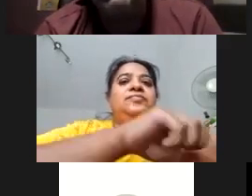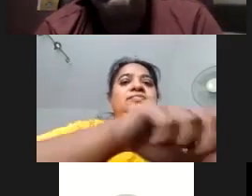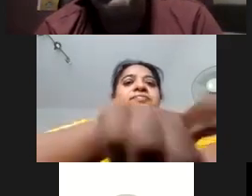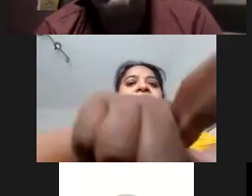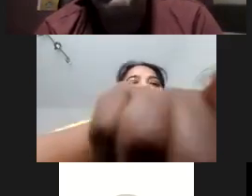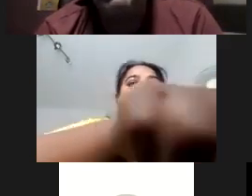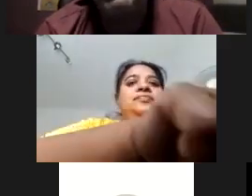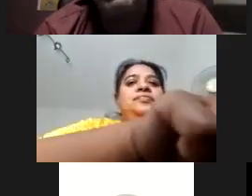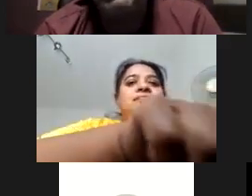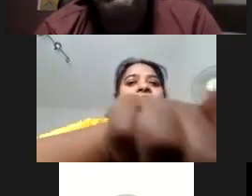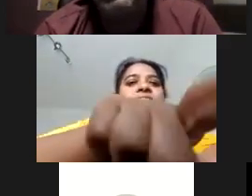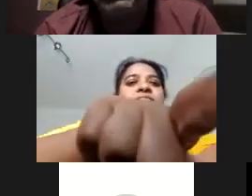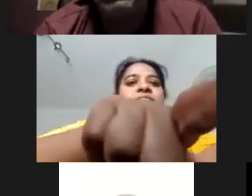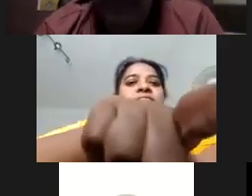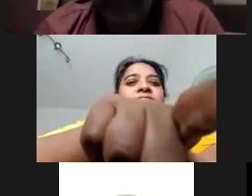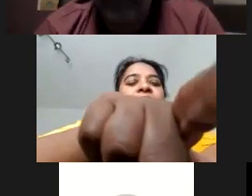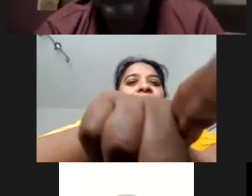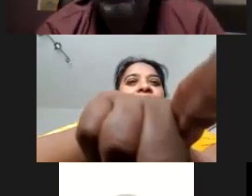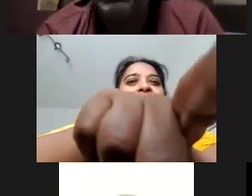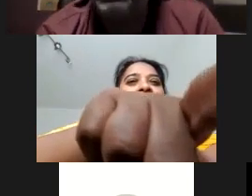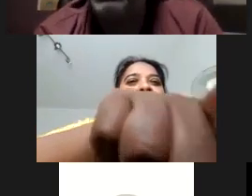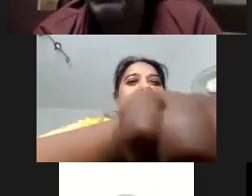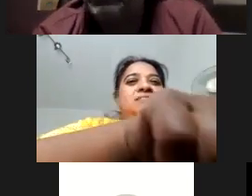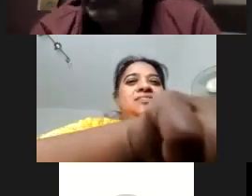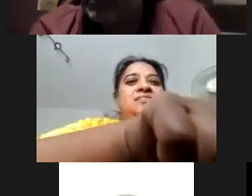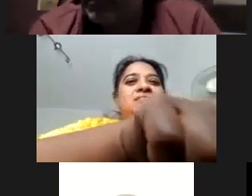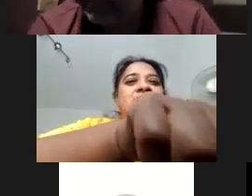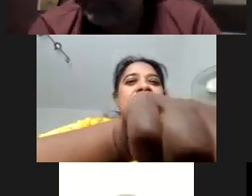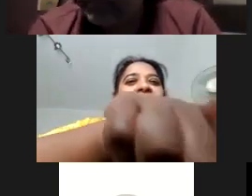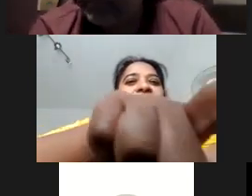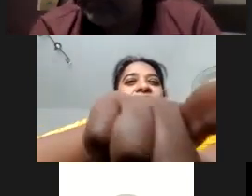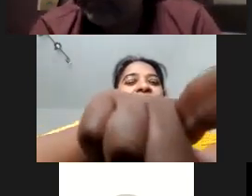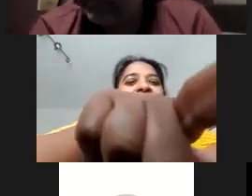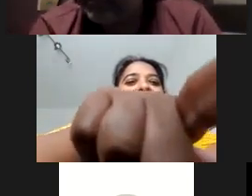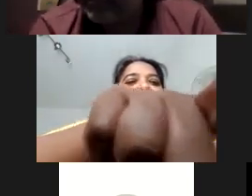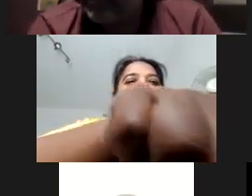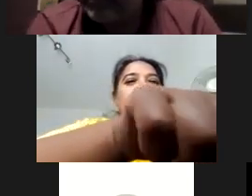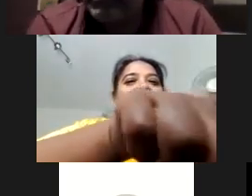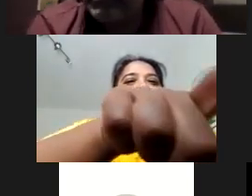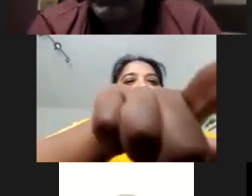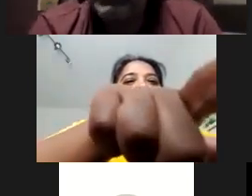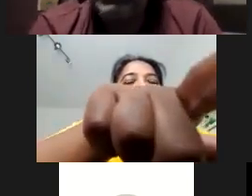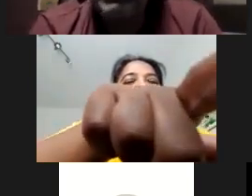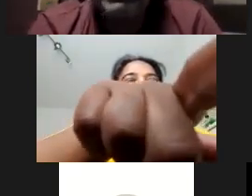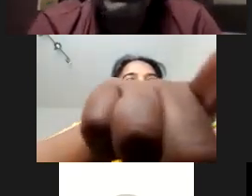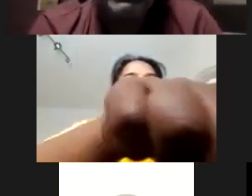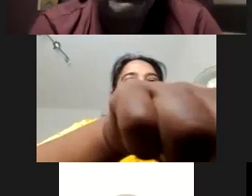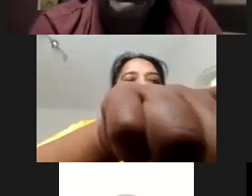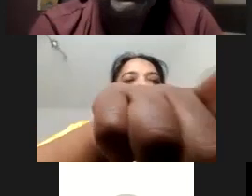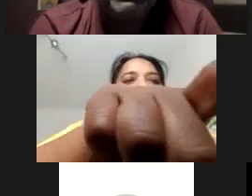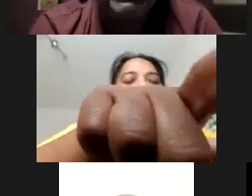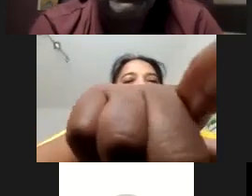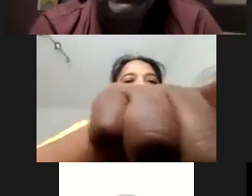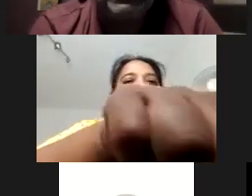is the union. I mean, we are absolutely committed that the union at all levels should reflect the membership